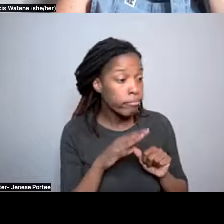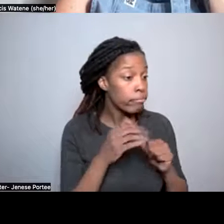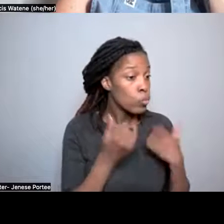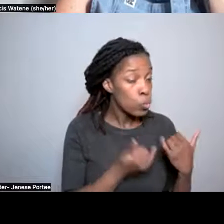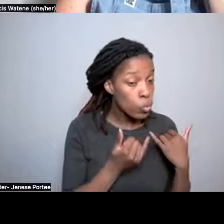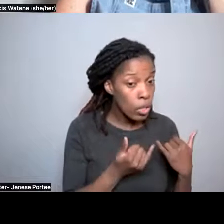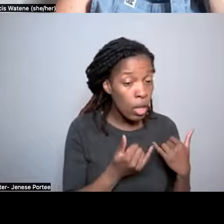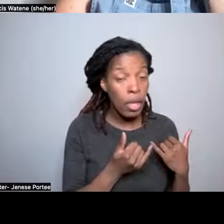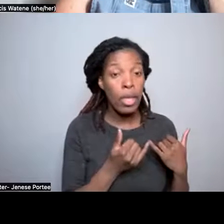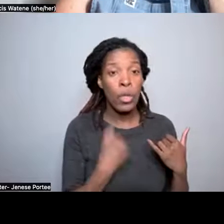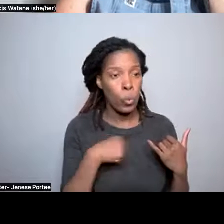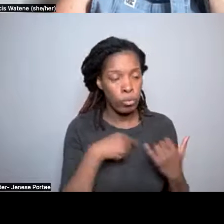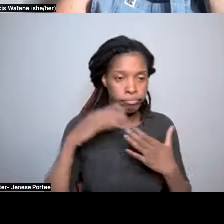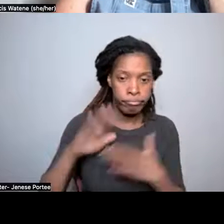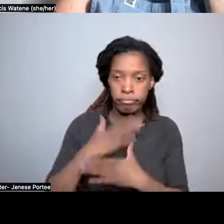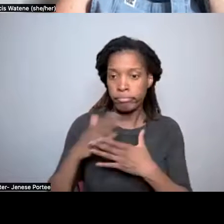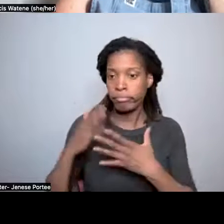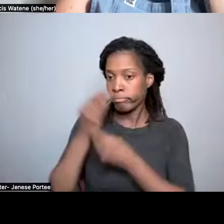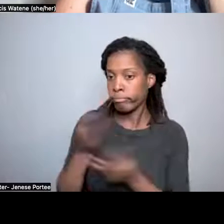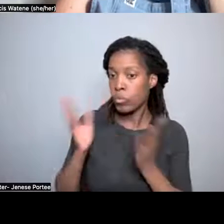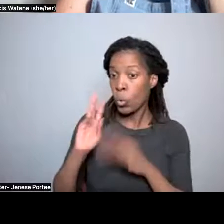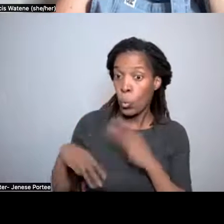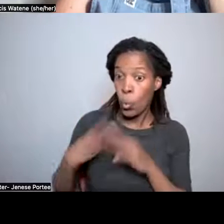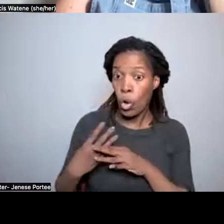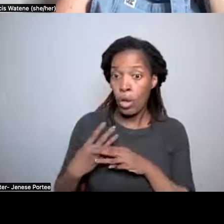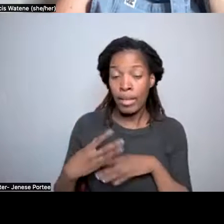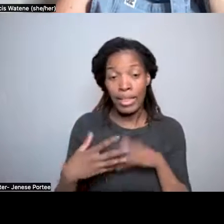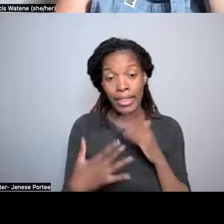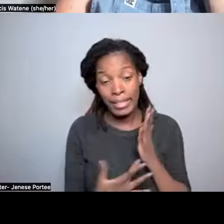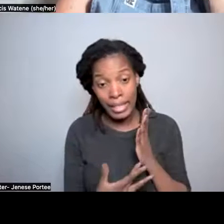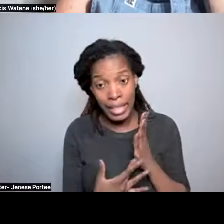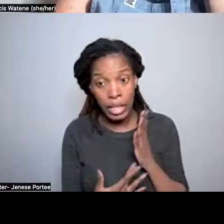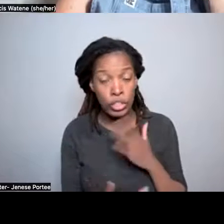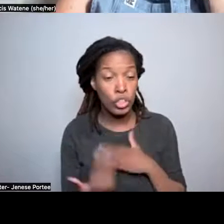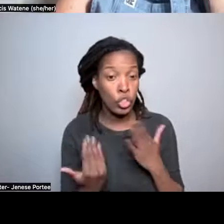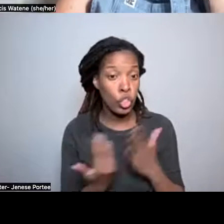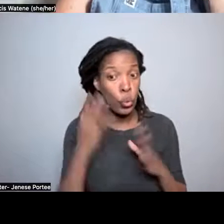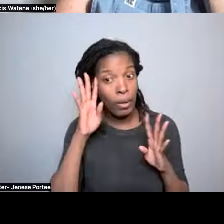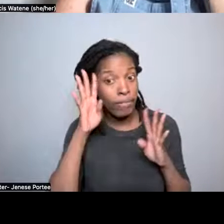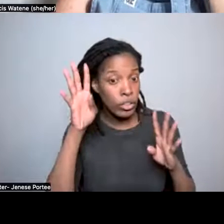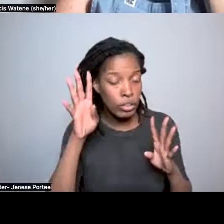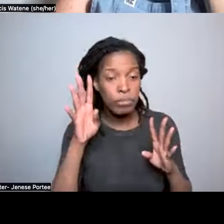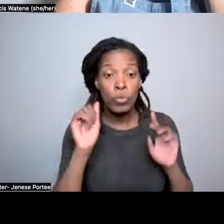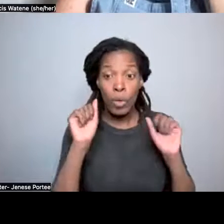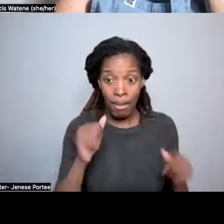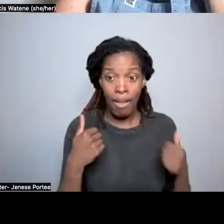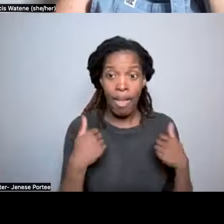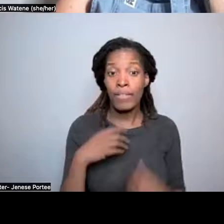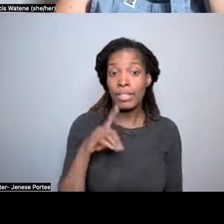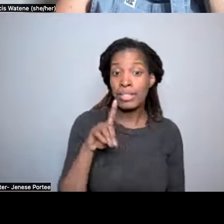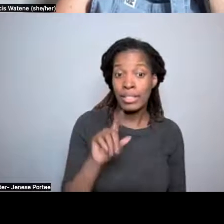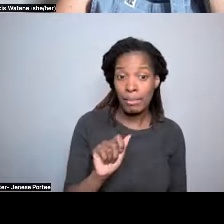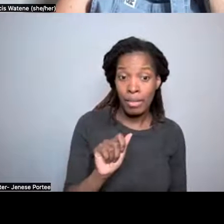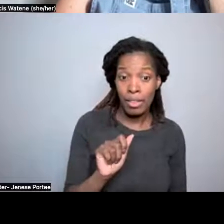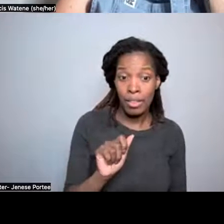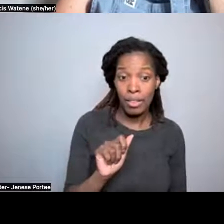world, and the technology, the invention, you can be disabled and work at